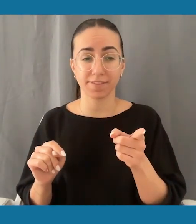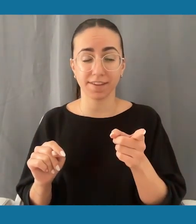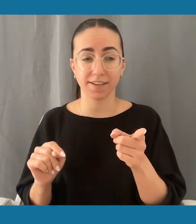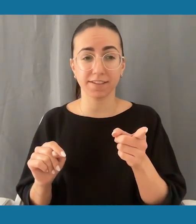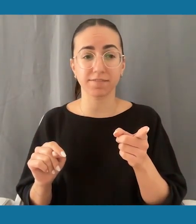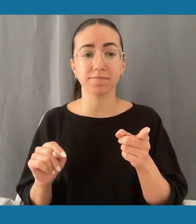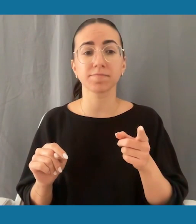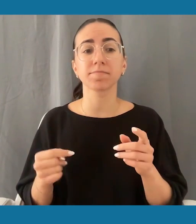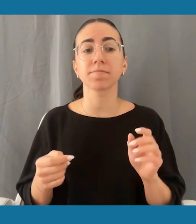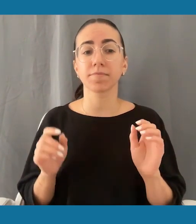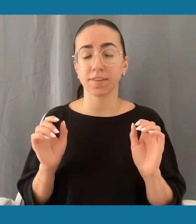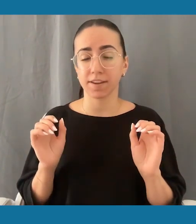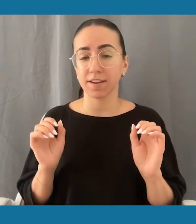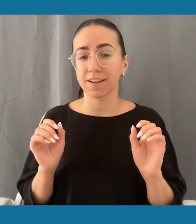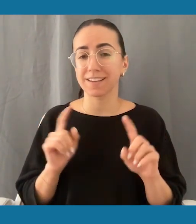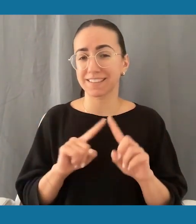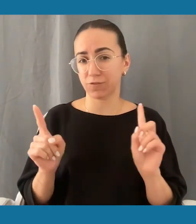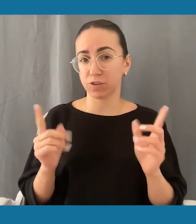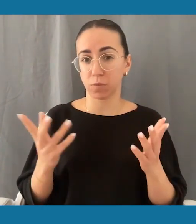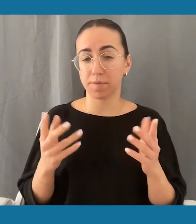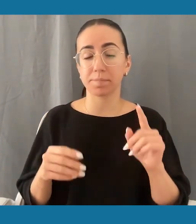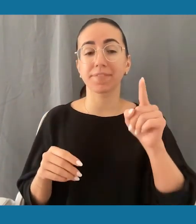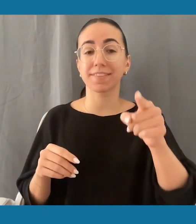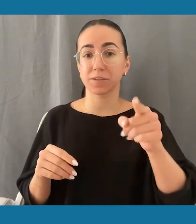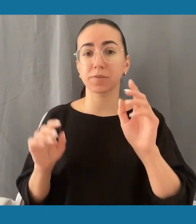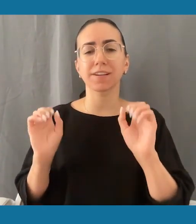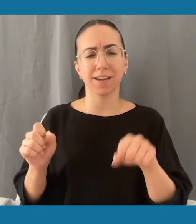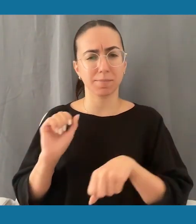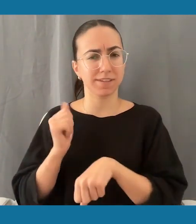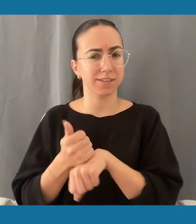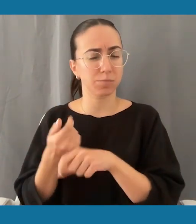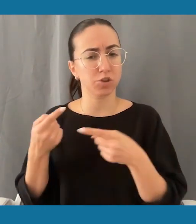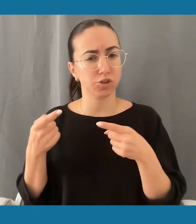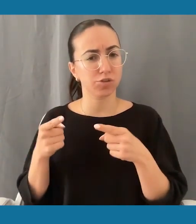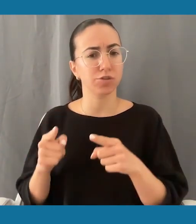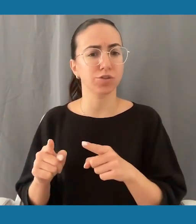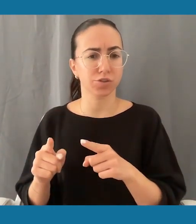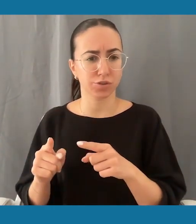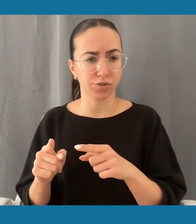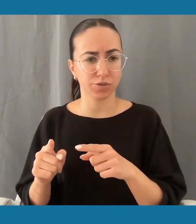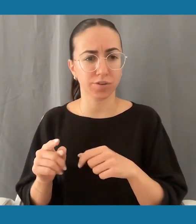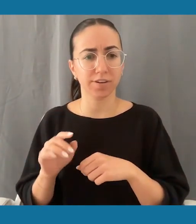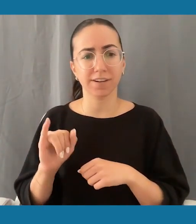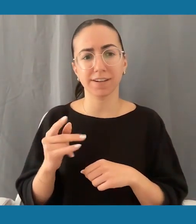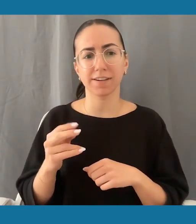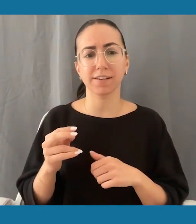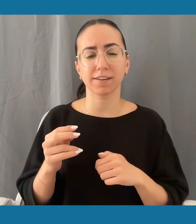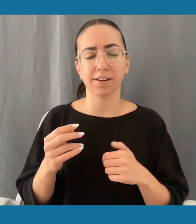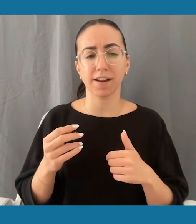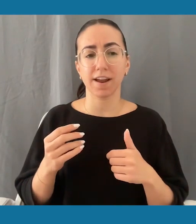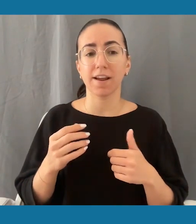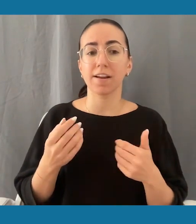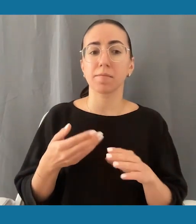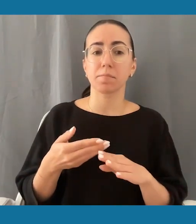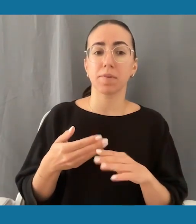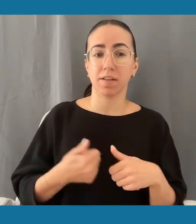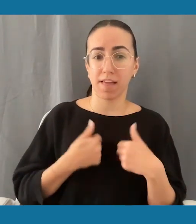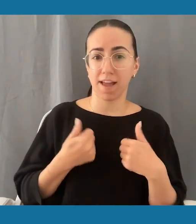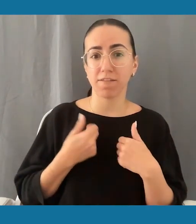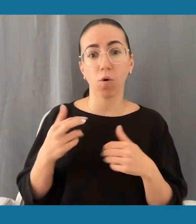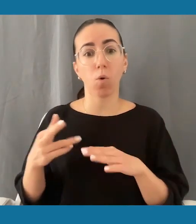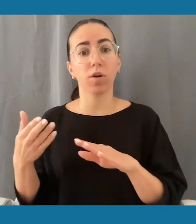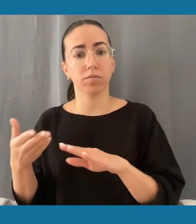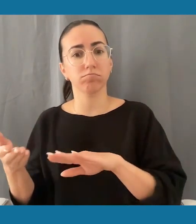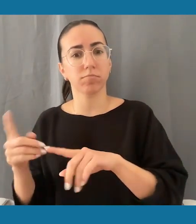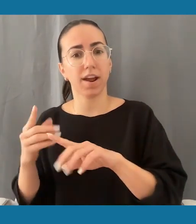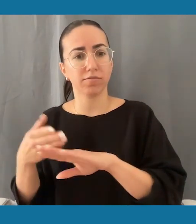first party trust, this one can be set up during lifetime or at death. And if it is at death, it would